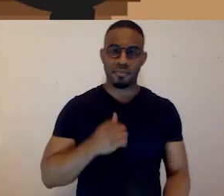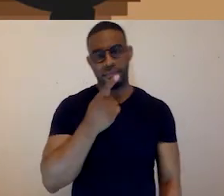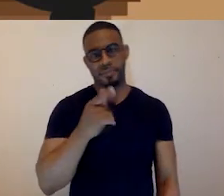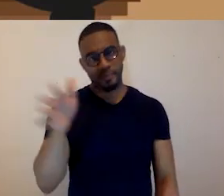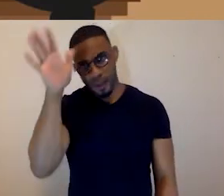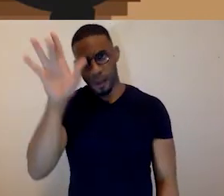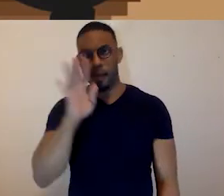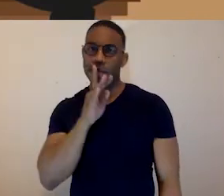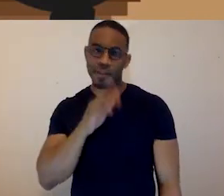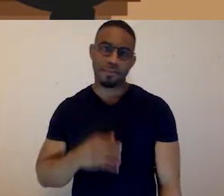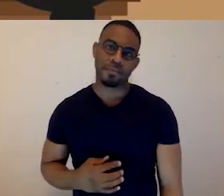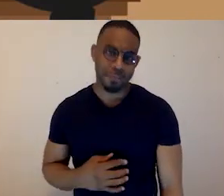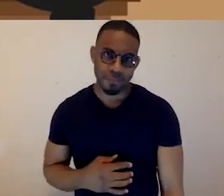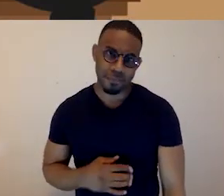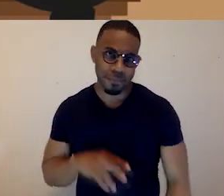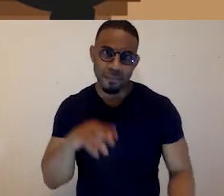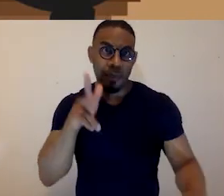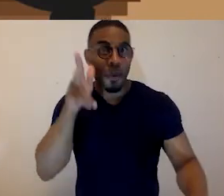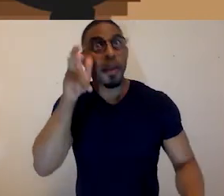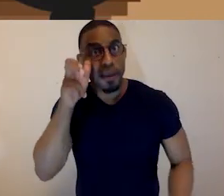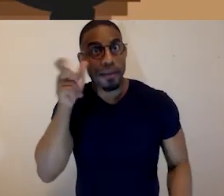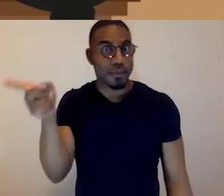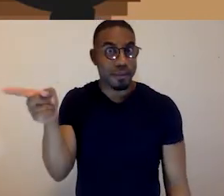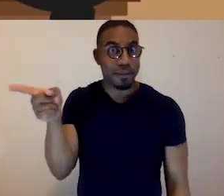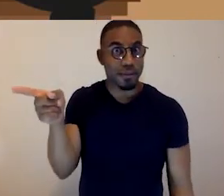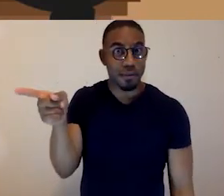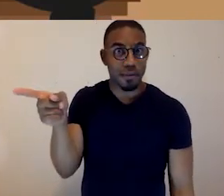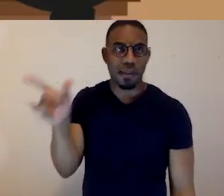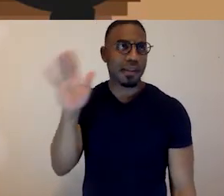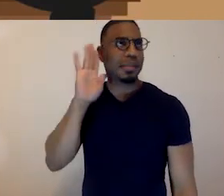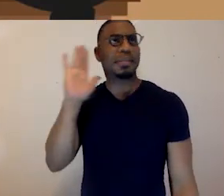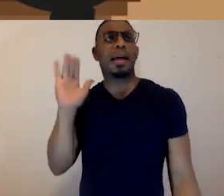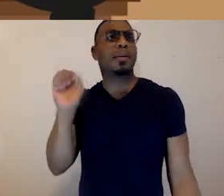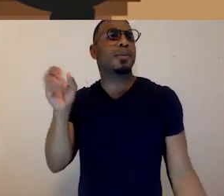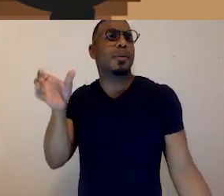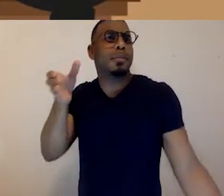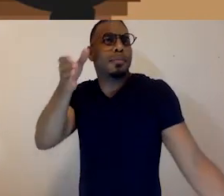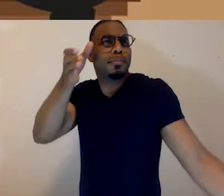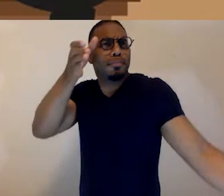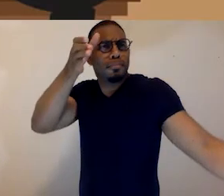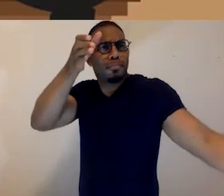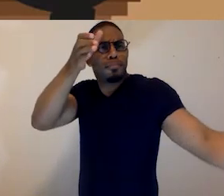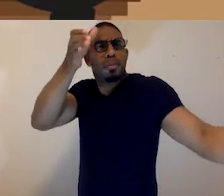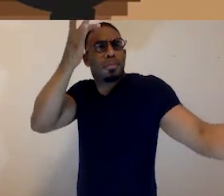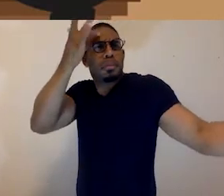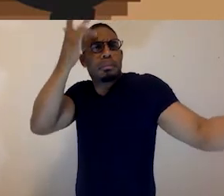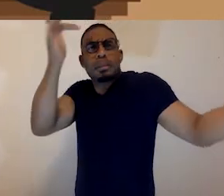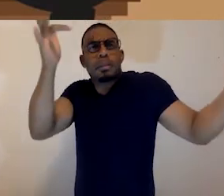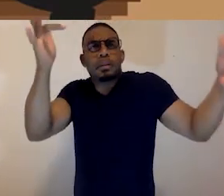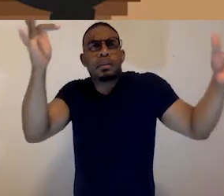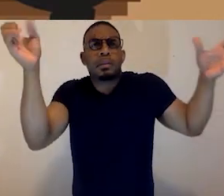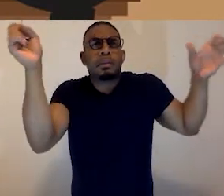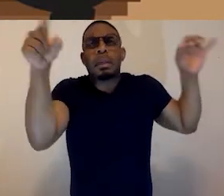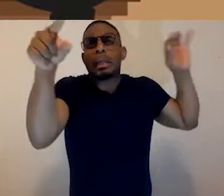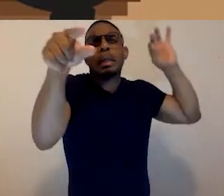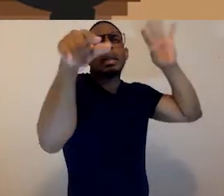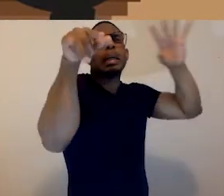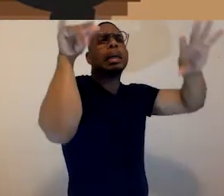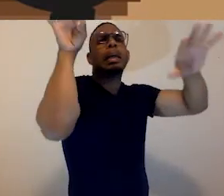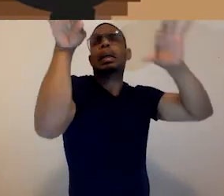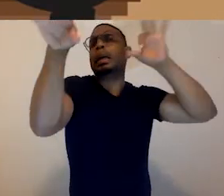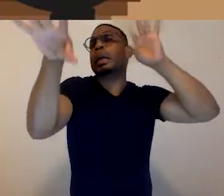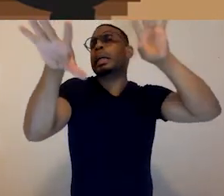guy speaks, people listen. He sounds so smart. He's throwing around these